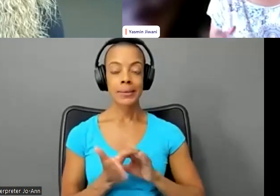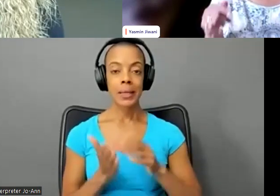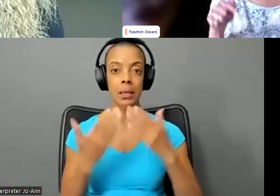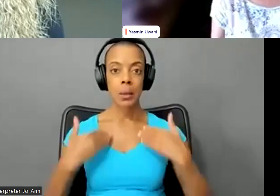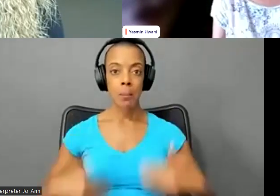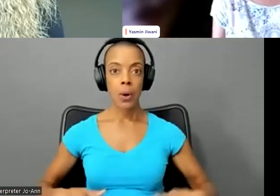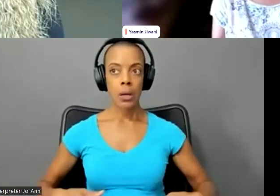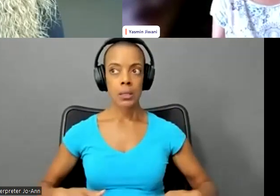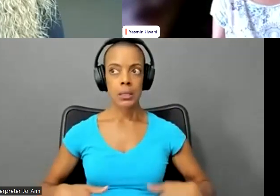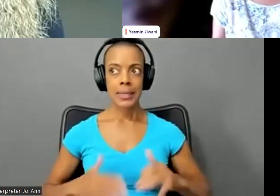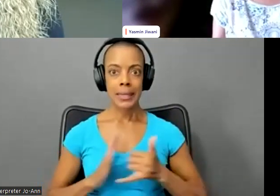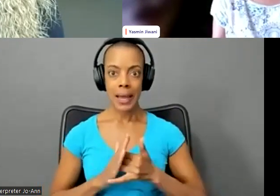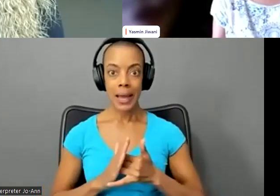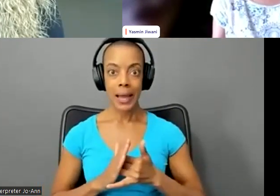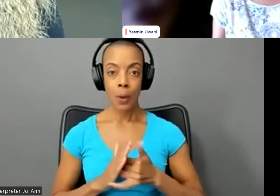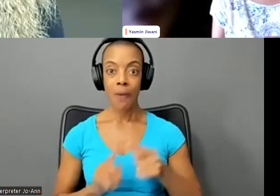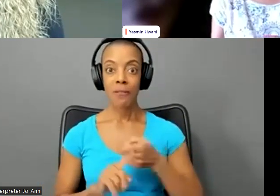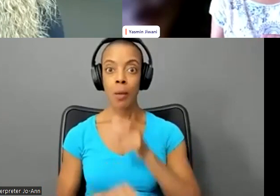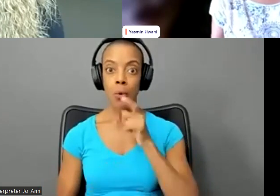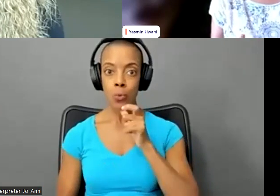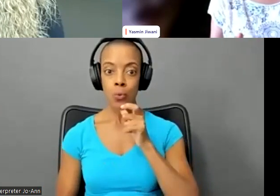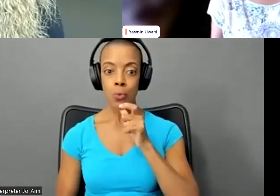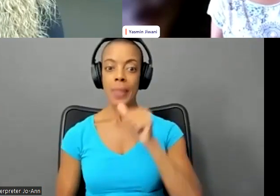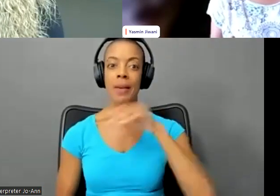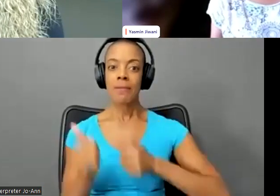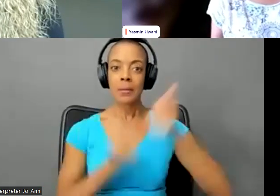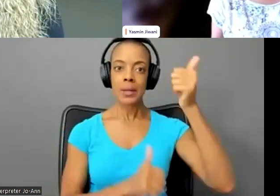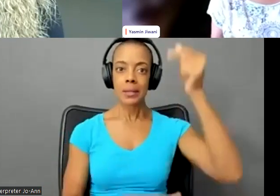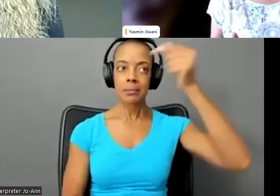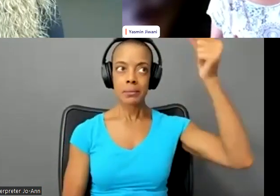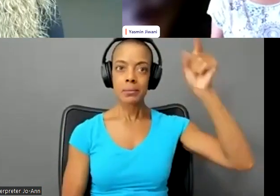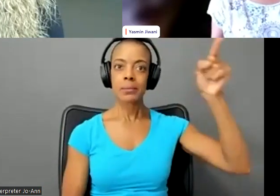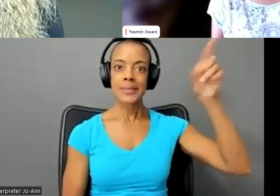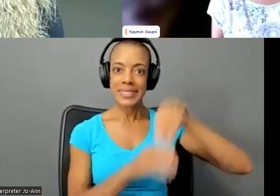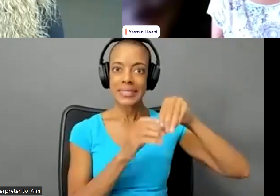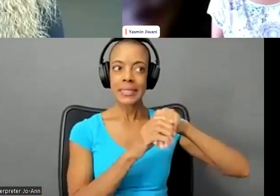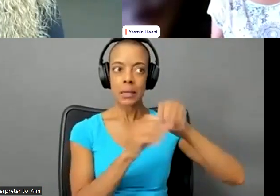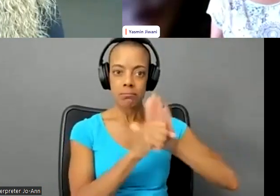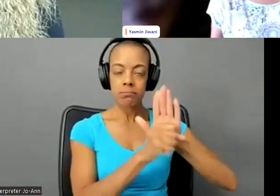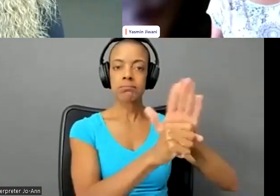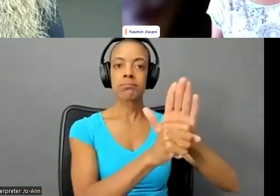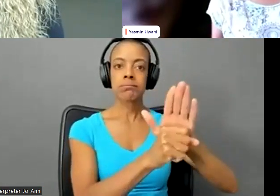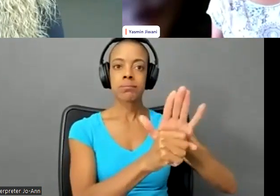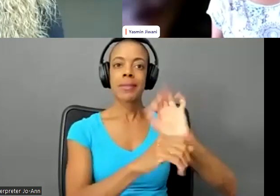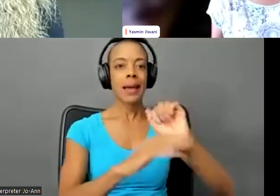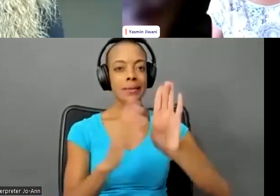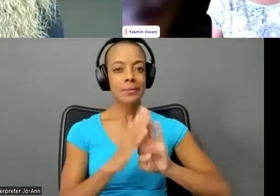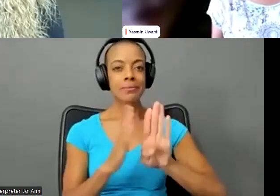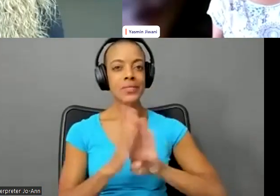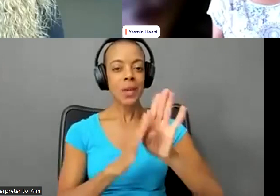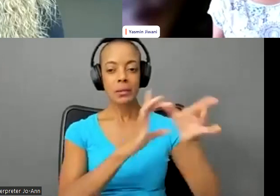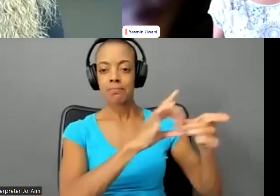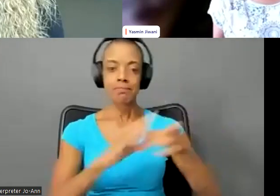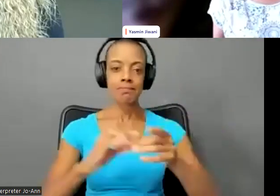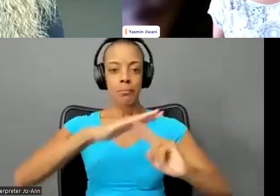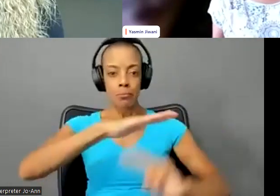do with those feminist bureaucrats inside. So I think this is where that kind of bridge building, working together, becomes